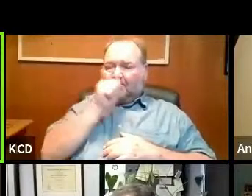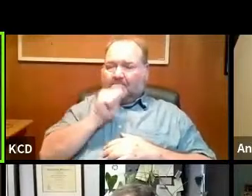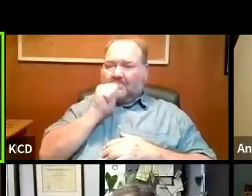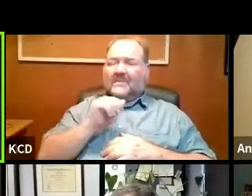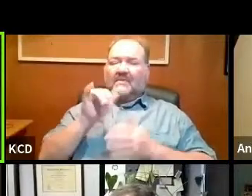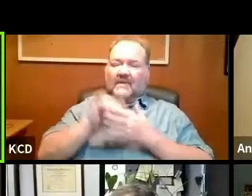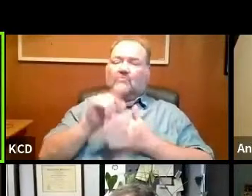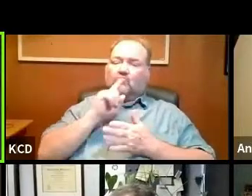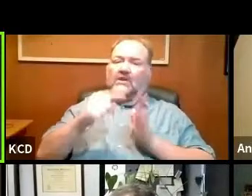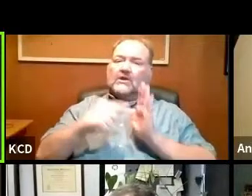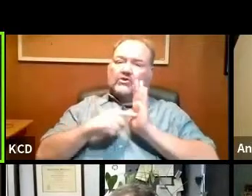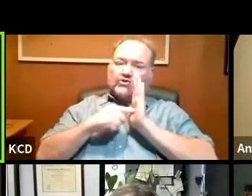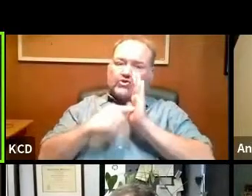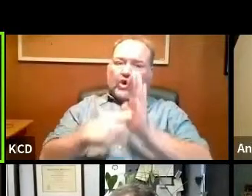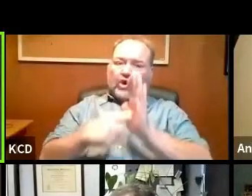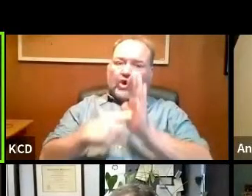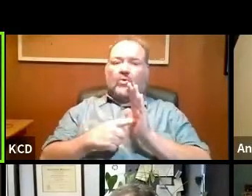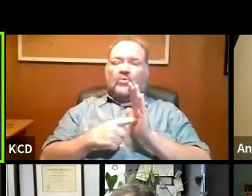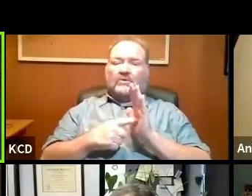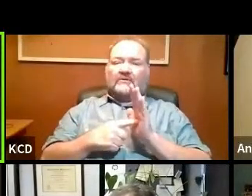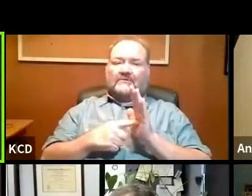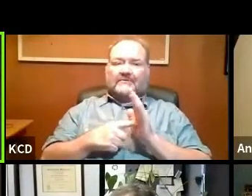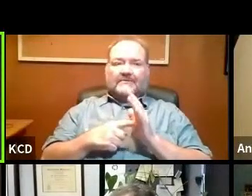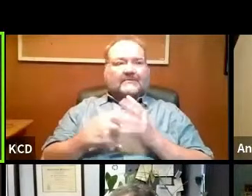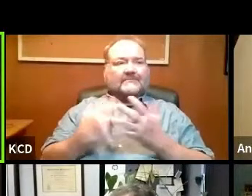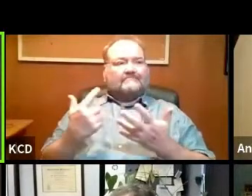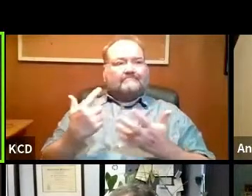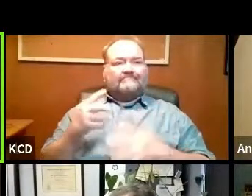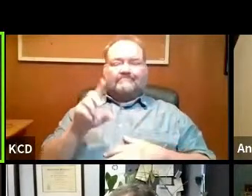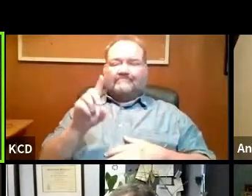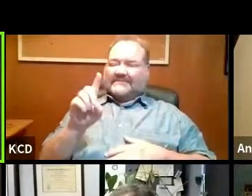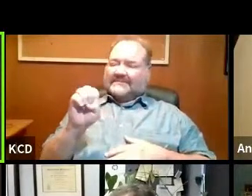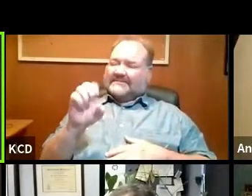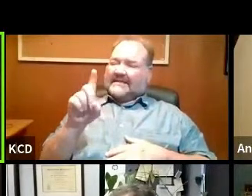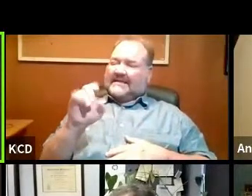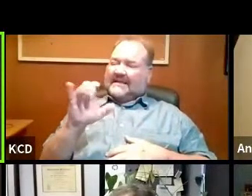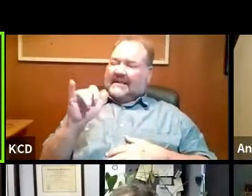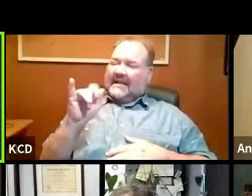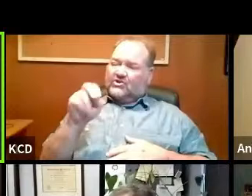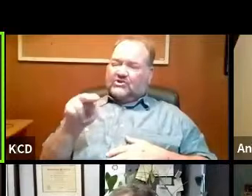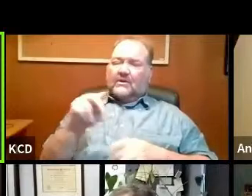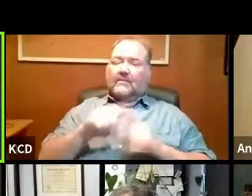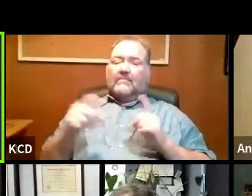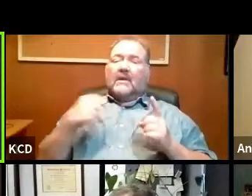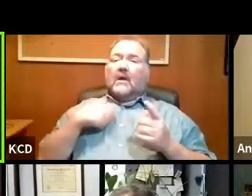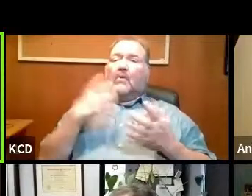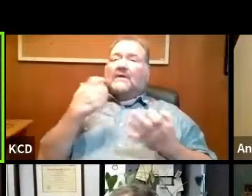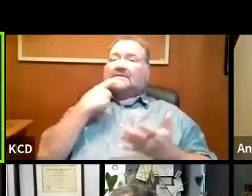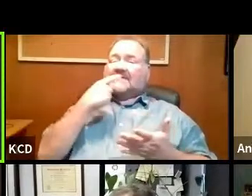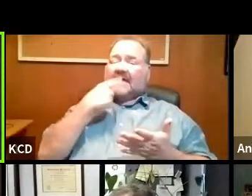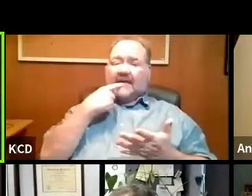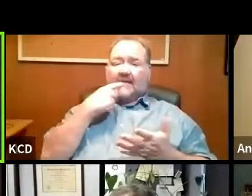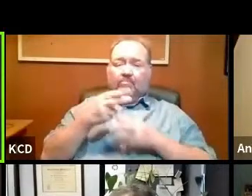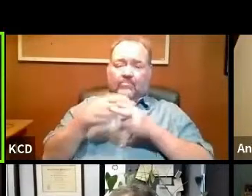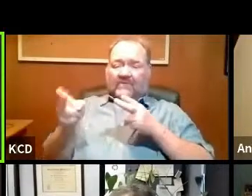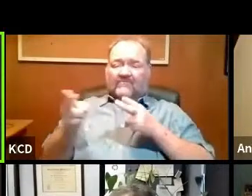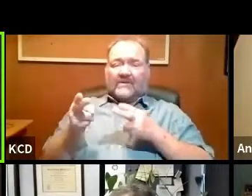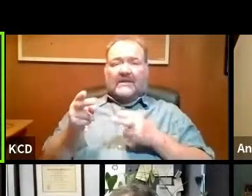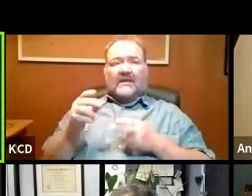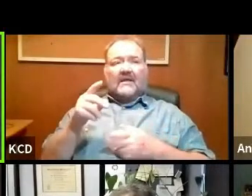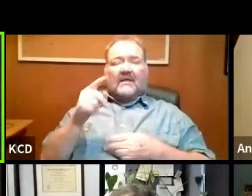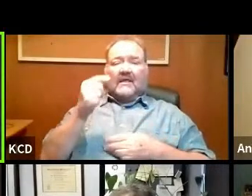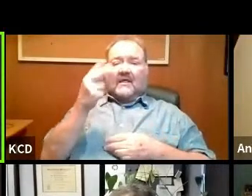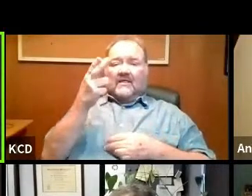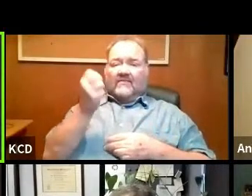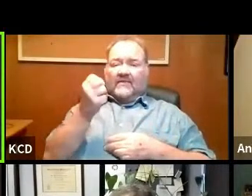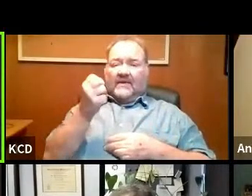really showed some fortitude and some dedication. What I would like to address just briefly is the